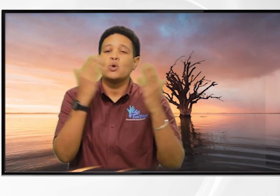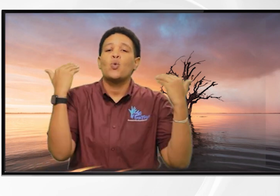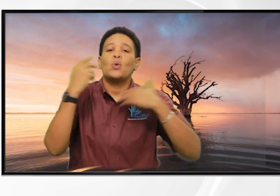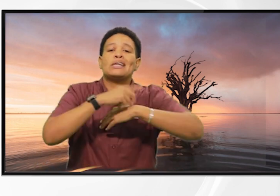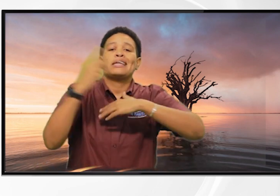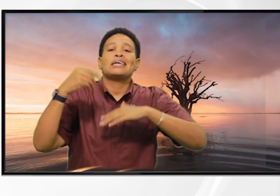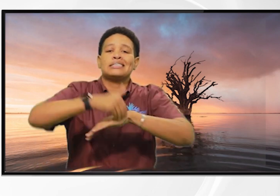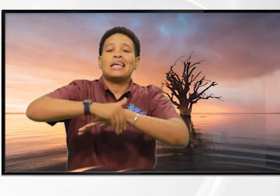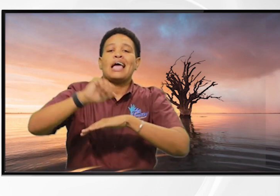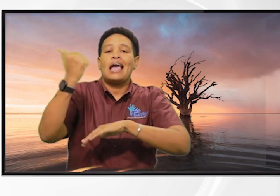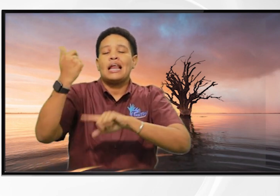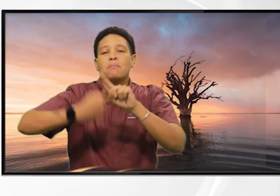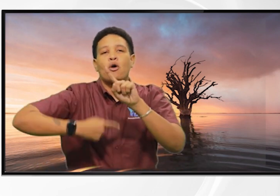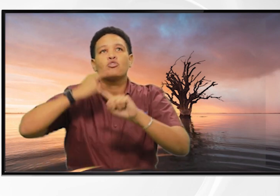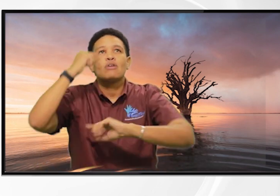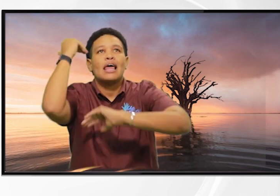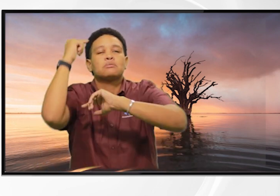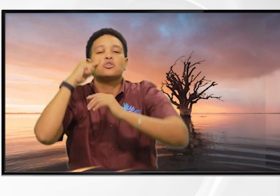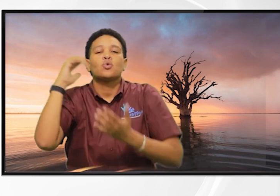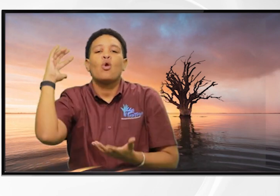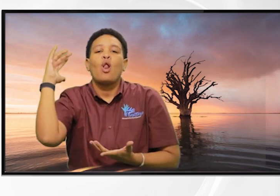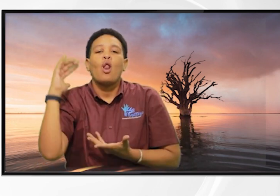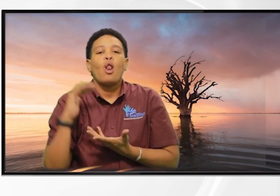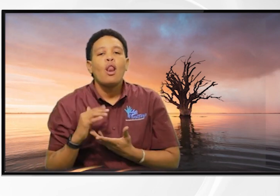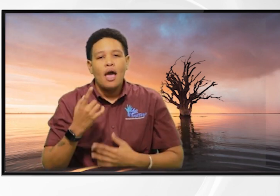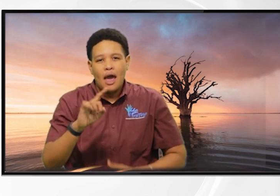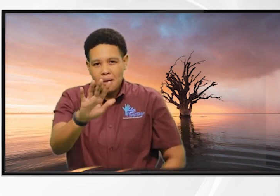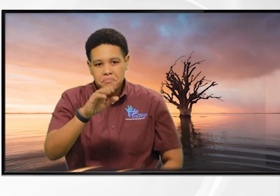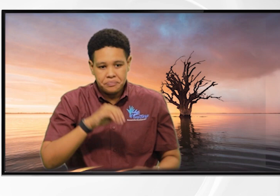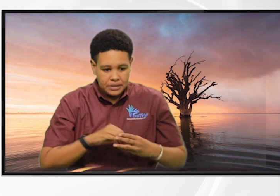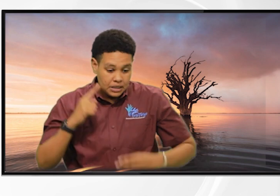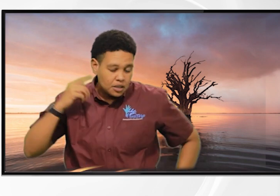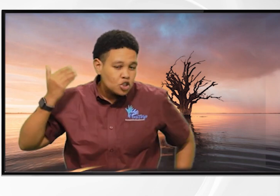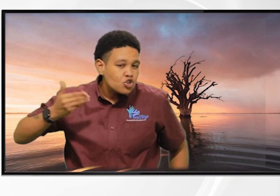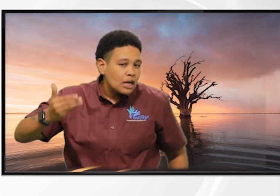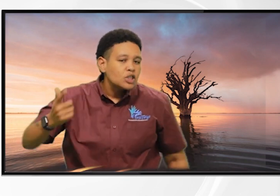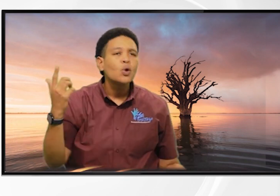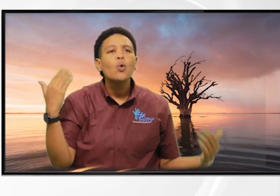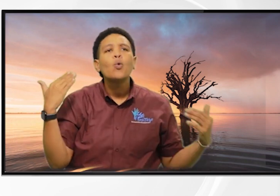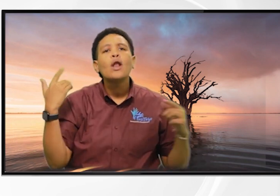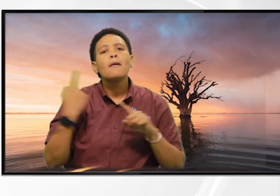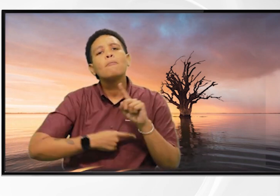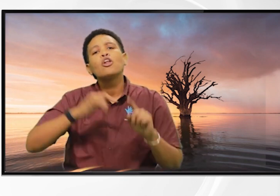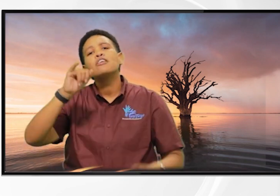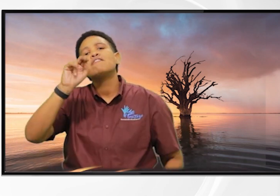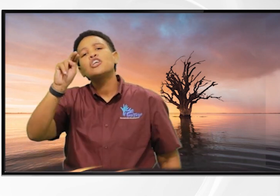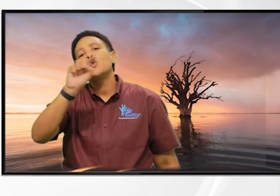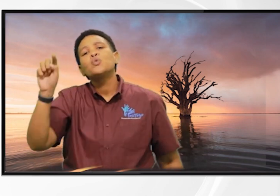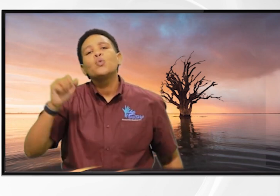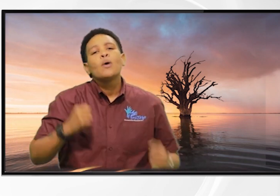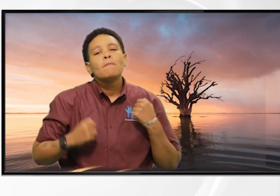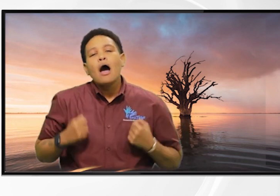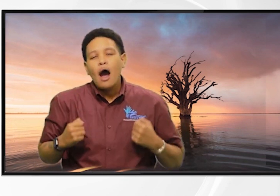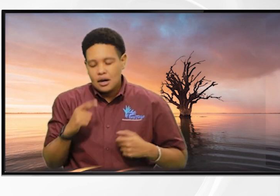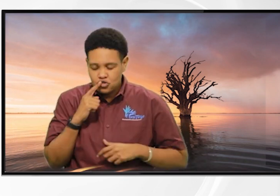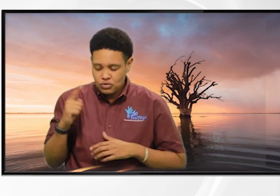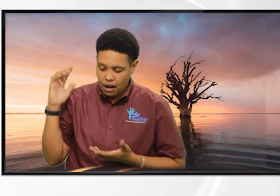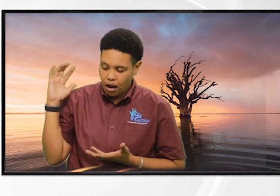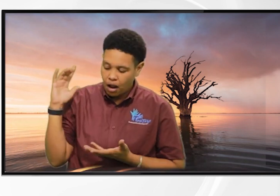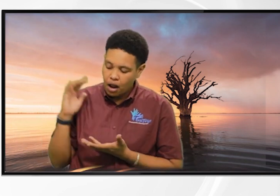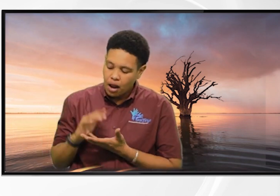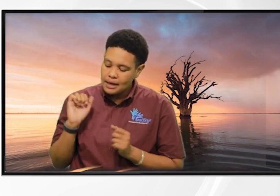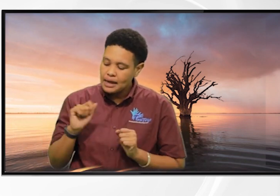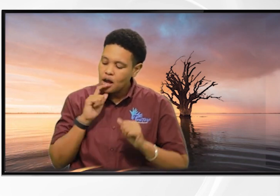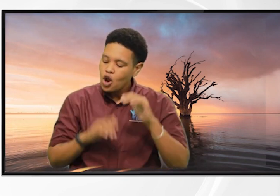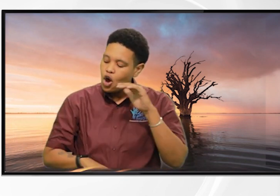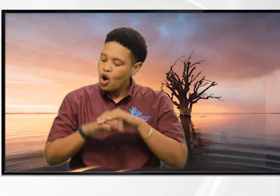given month is expected to decrease. In the traditionally cooler month of January to March, the decrease may be